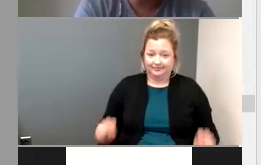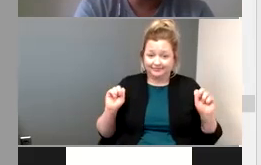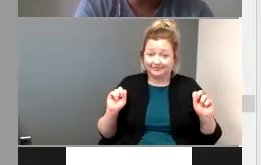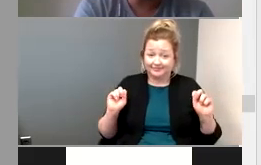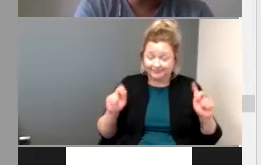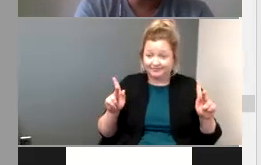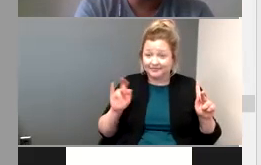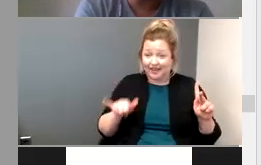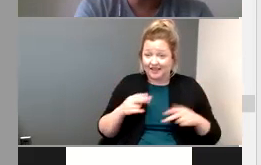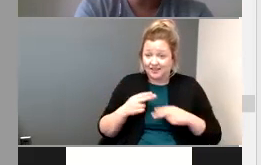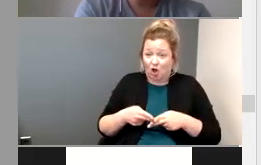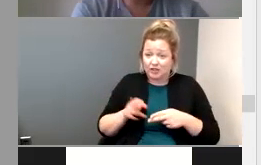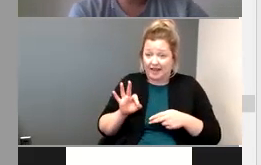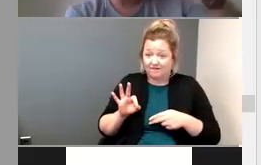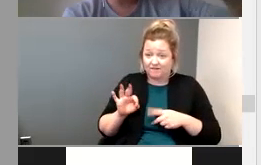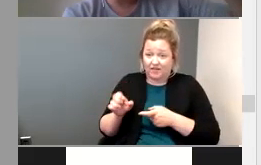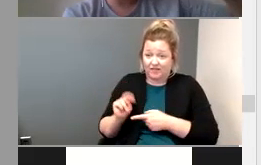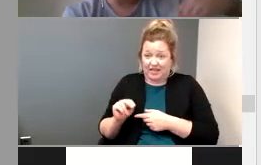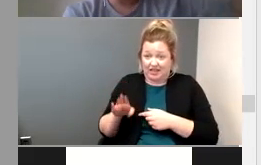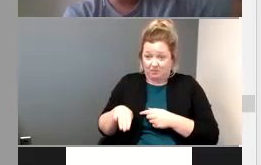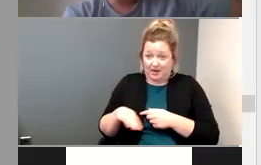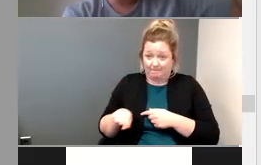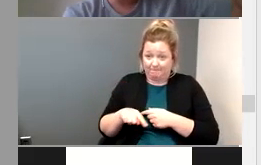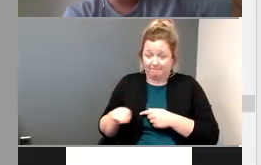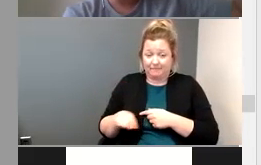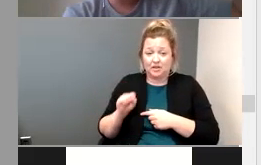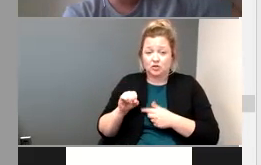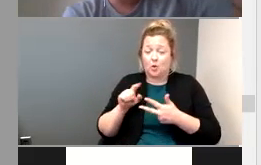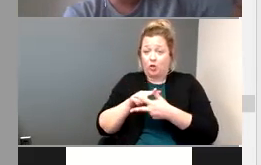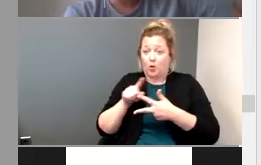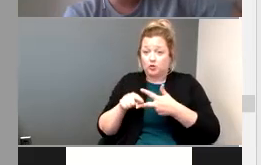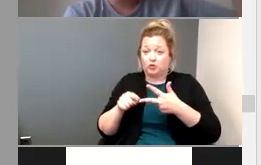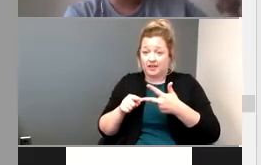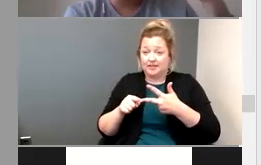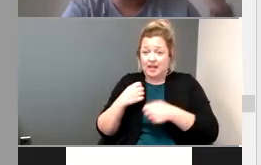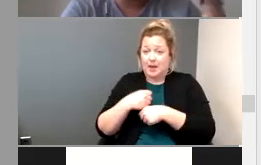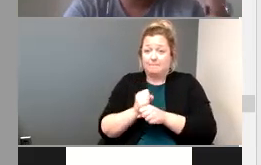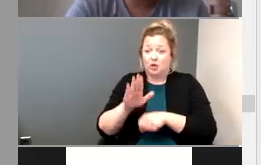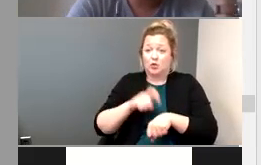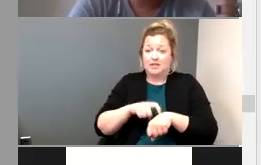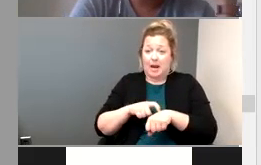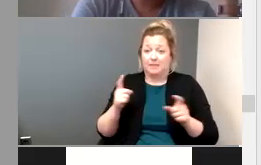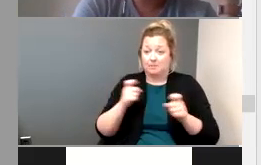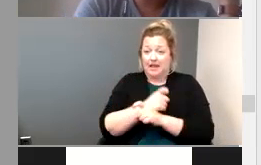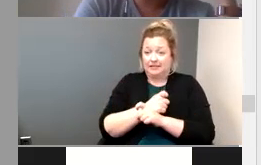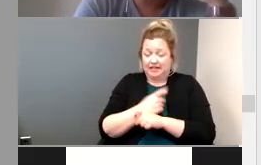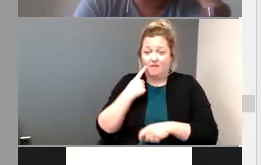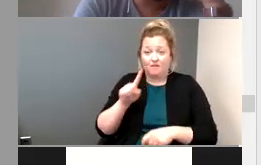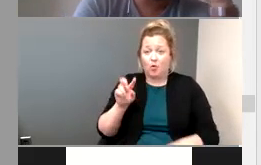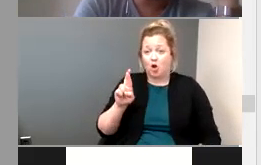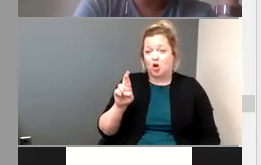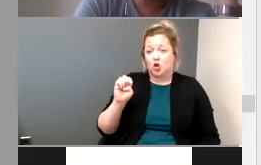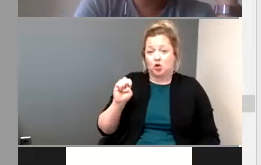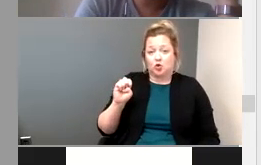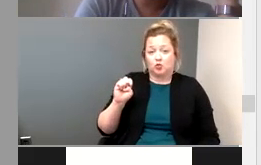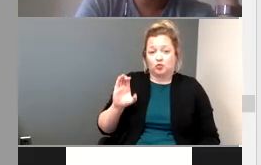of these three things together make up your time complexity in the recurrence formulation. So let's see what that